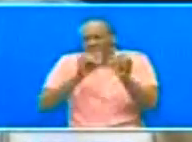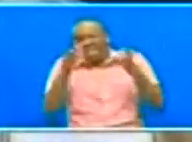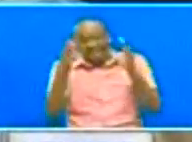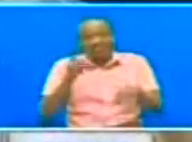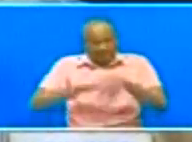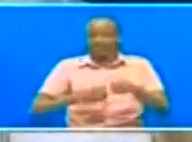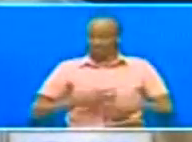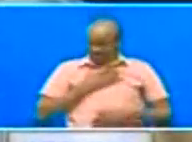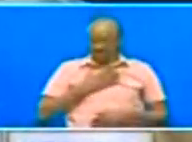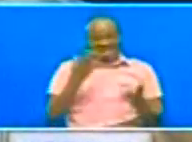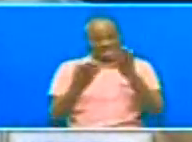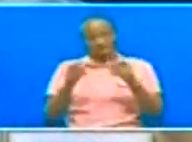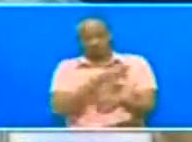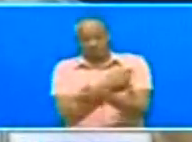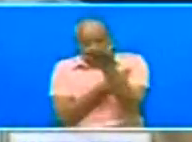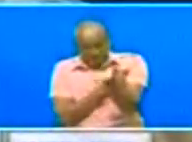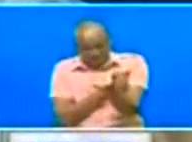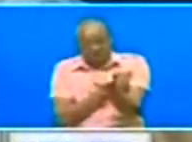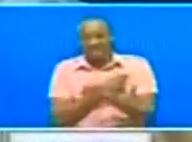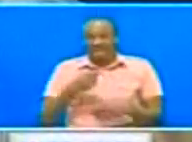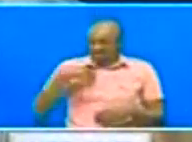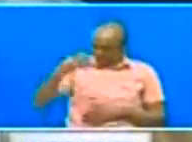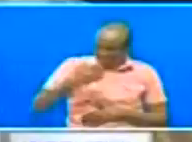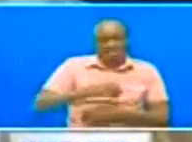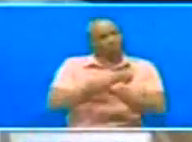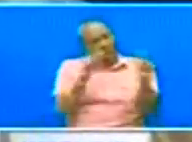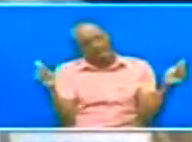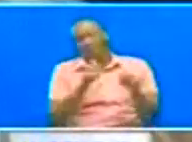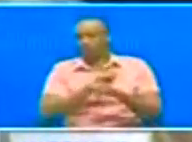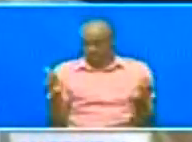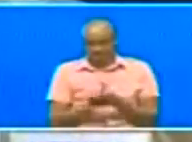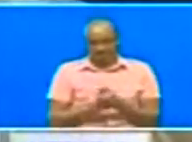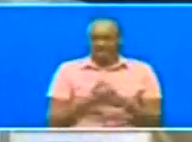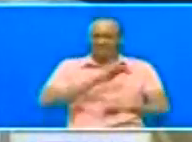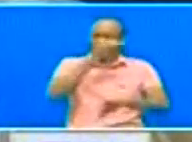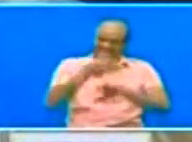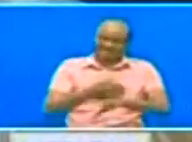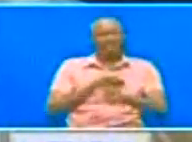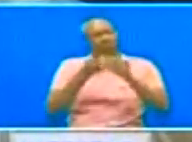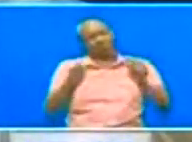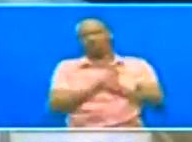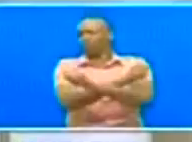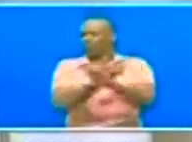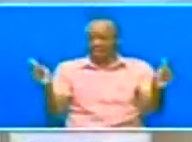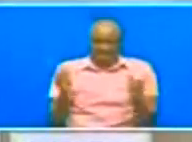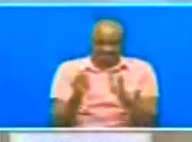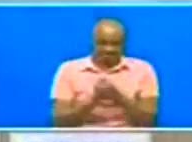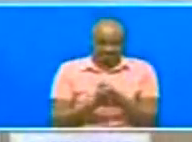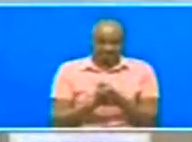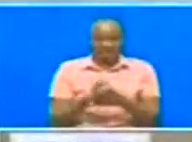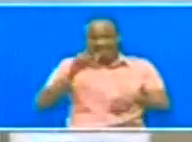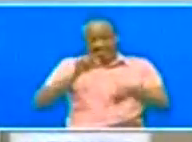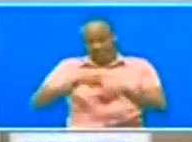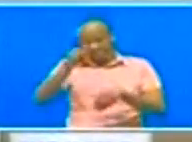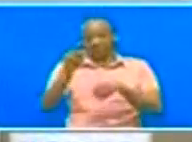I visited a clinic, for my antenatal clinic, everything was fine. The pregnancy was smooth throughout. After seeing